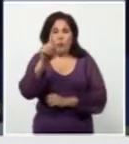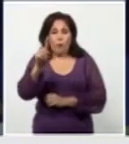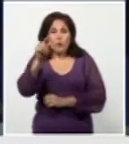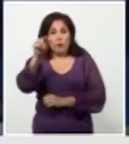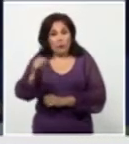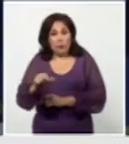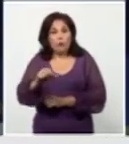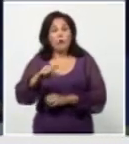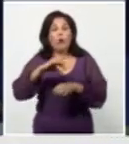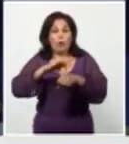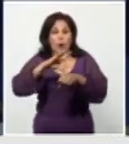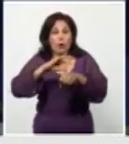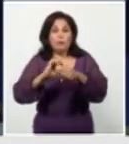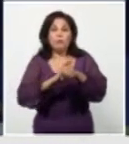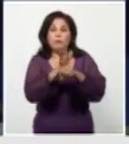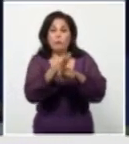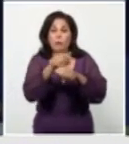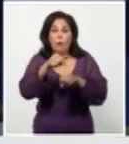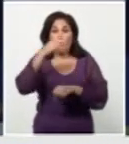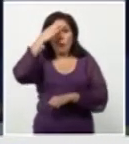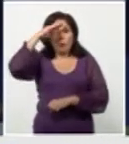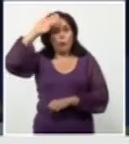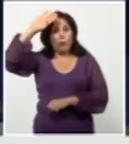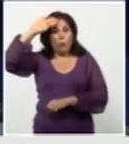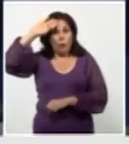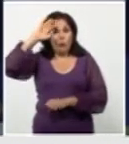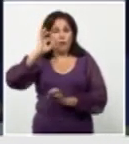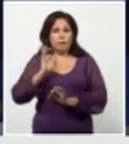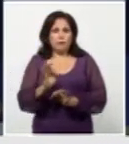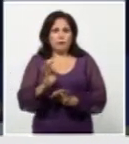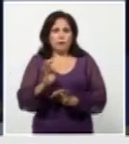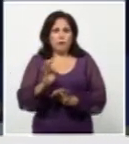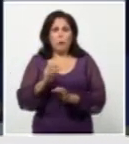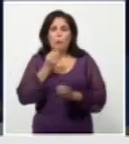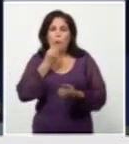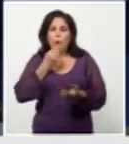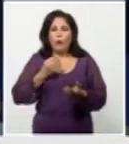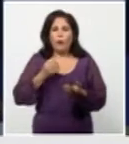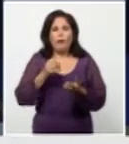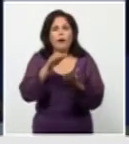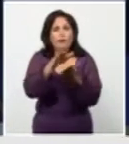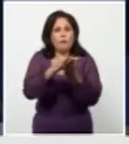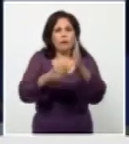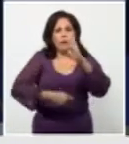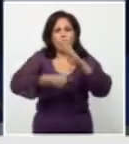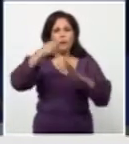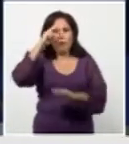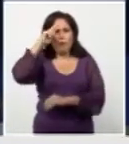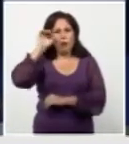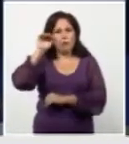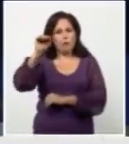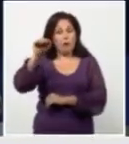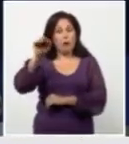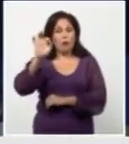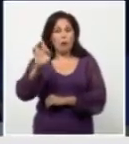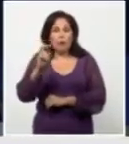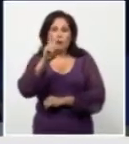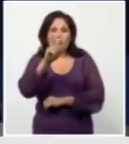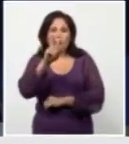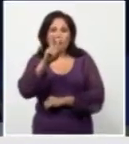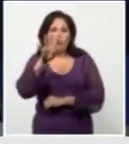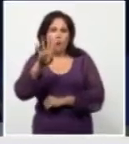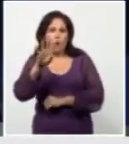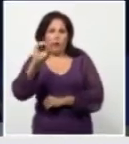están diagnosticados en nuestro 240 are still admitted as active cases, ingresados,